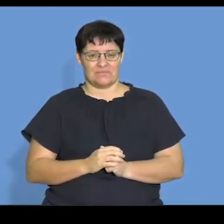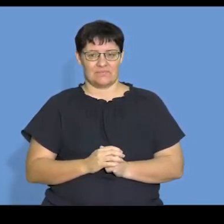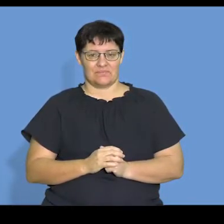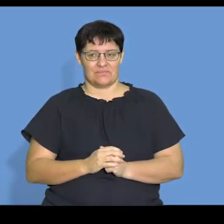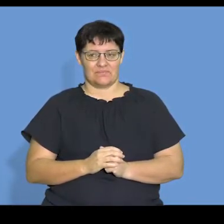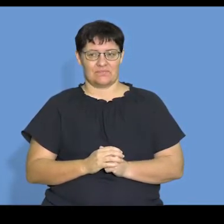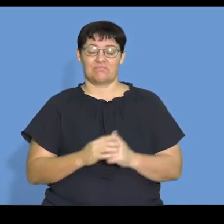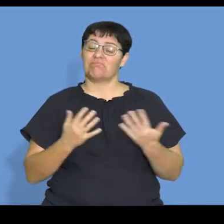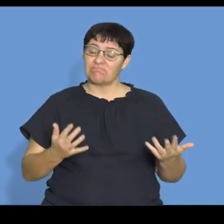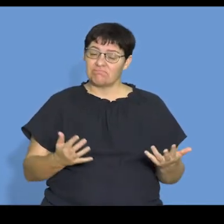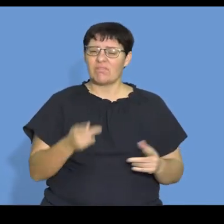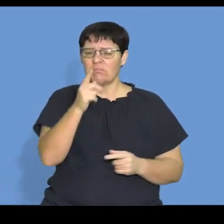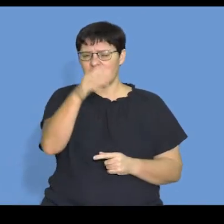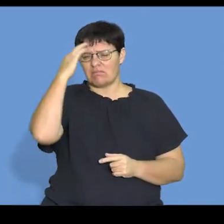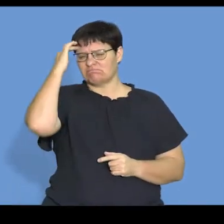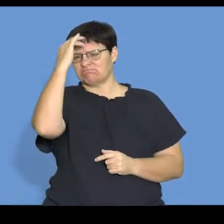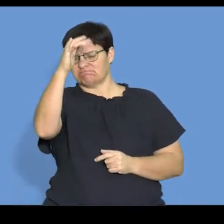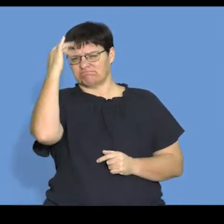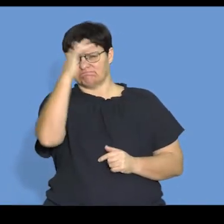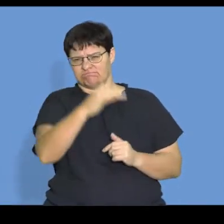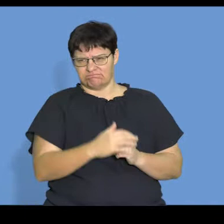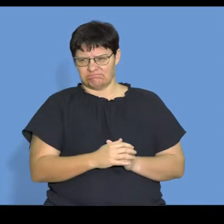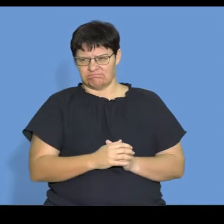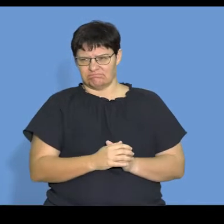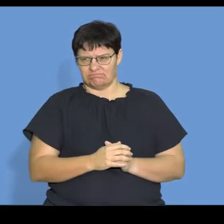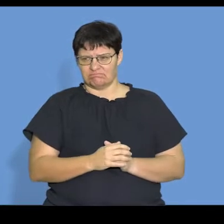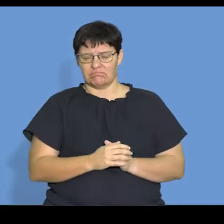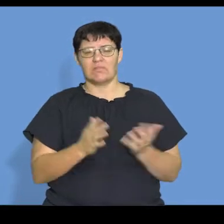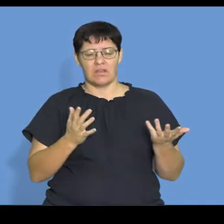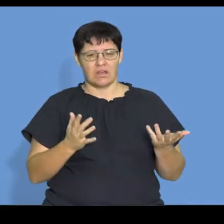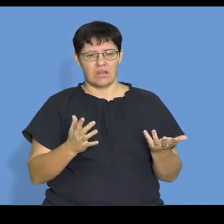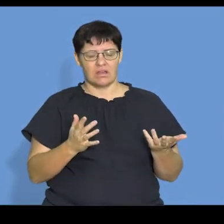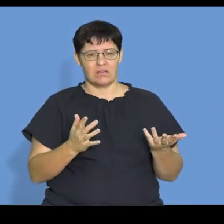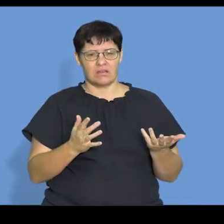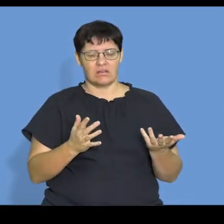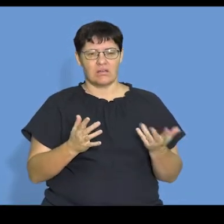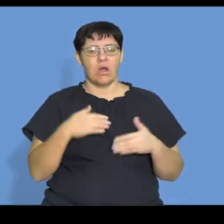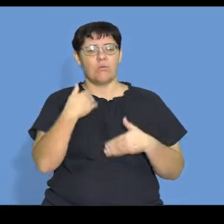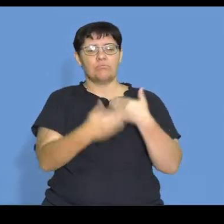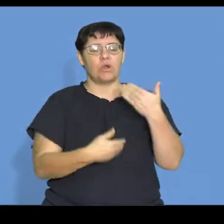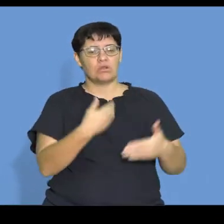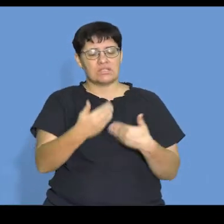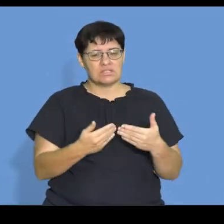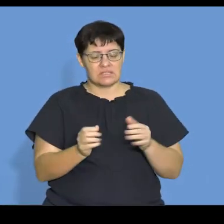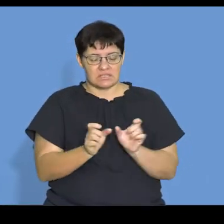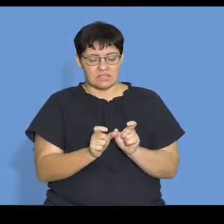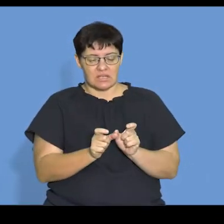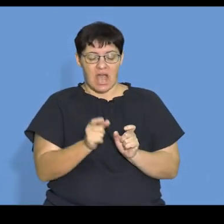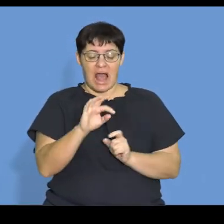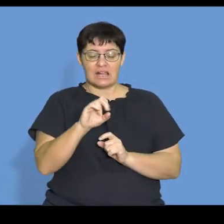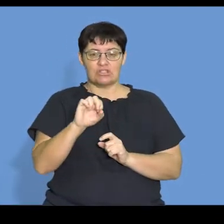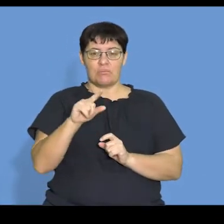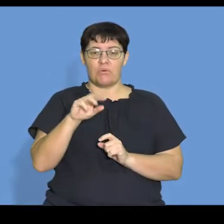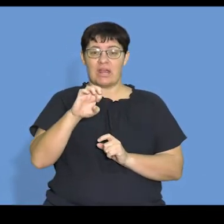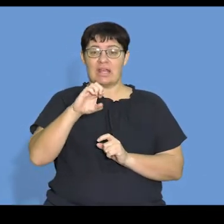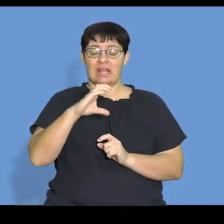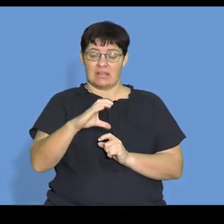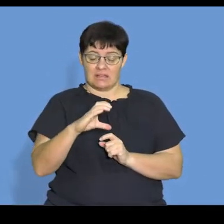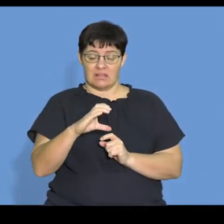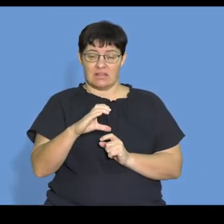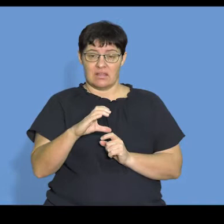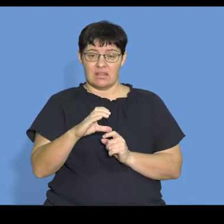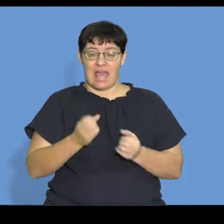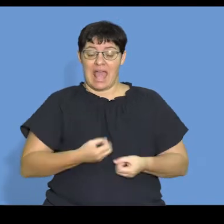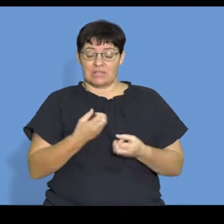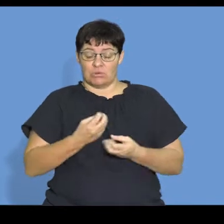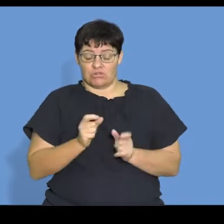So, have you ever thought about how can you then reverse the process of expanding algebraic expressions, right?